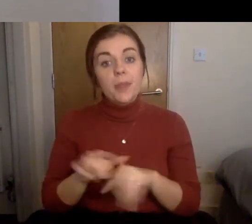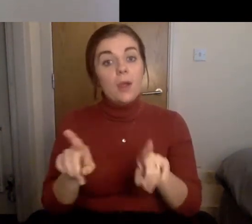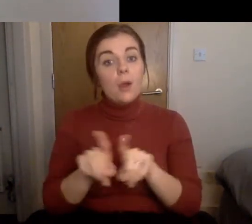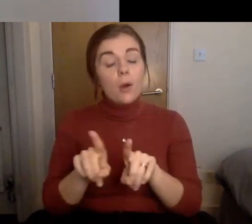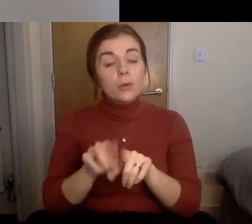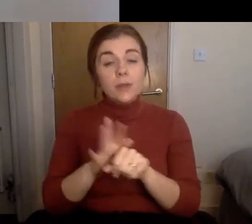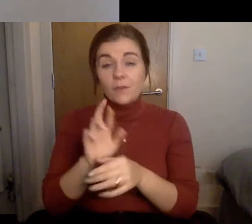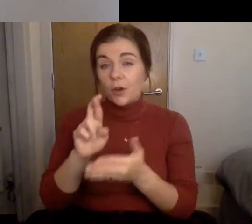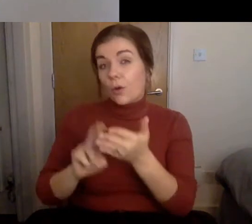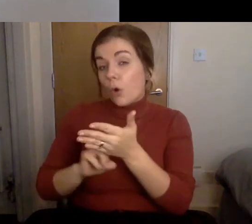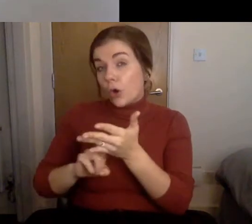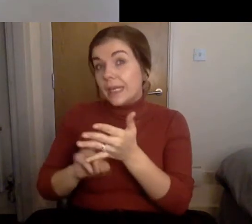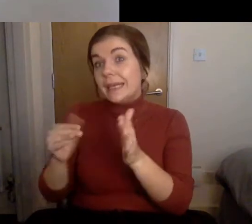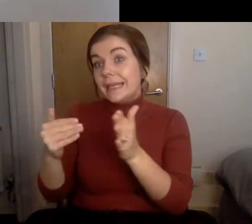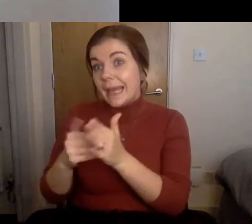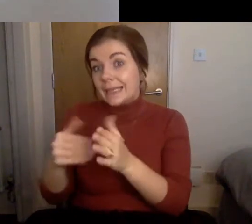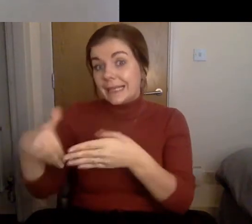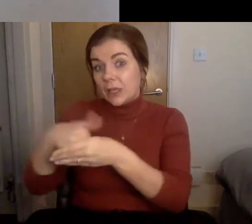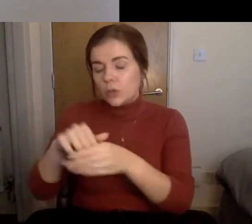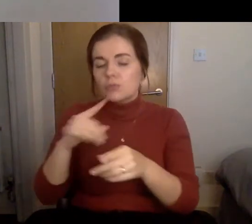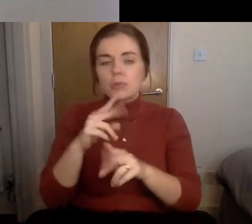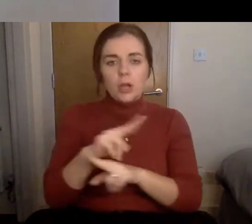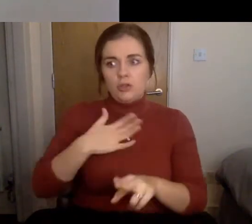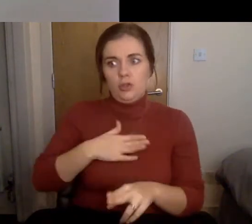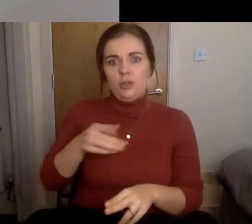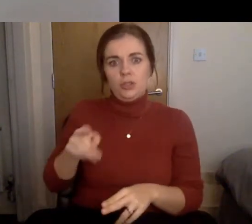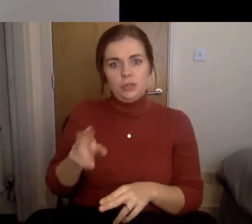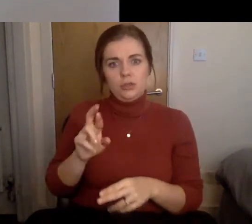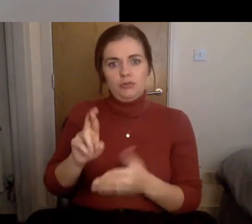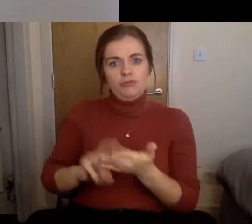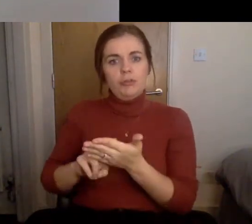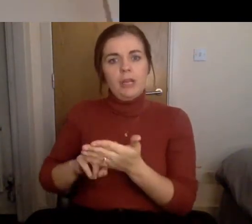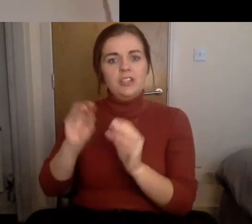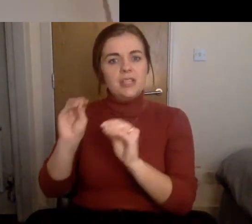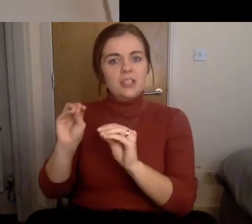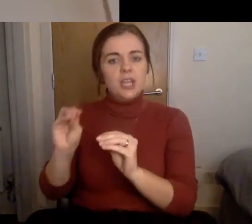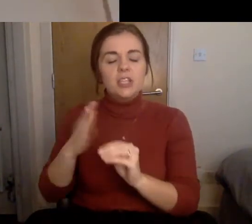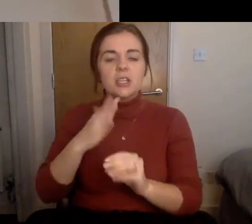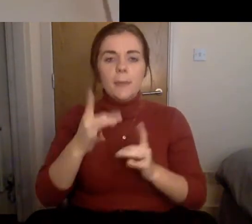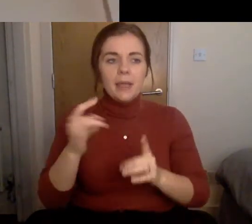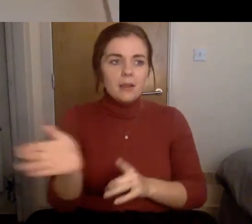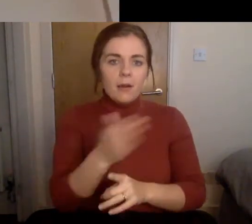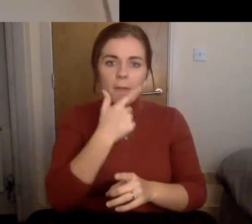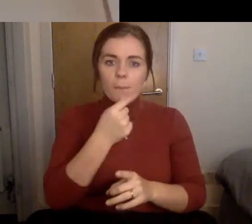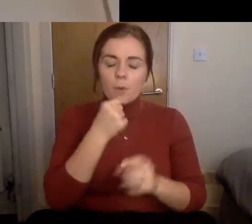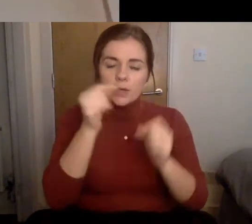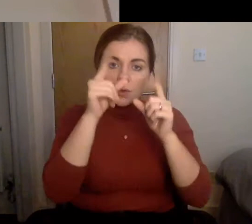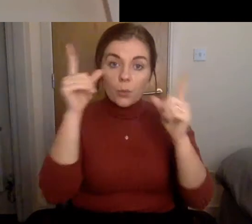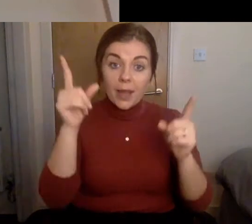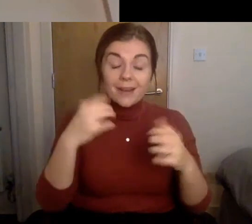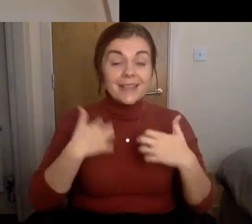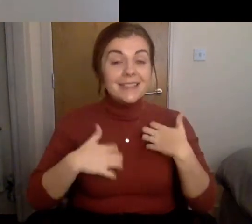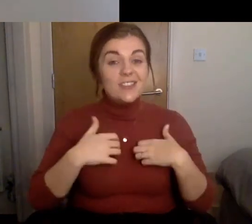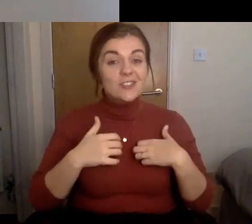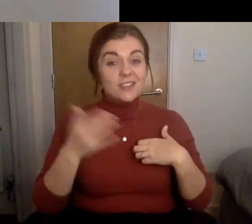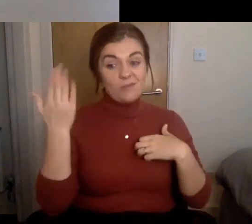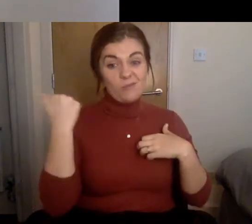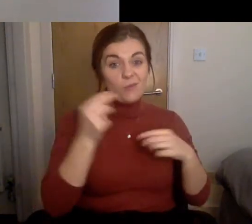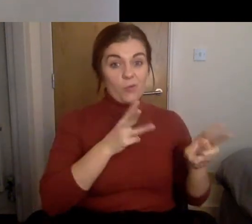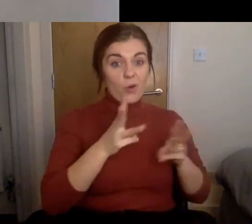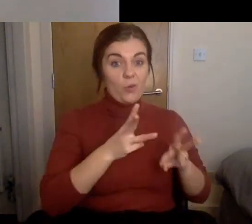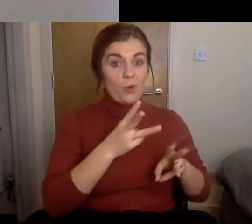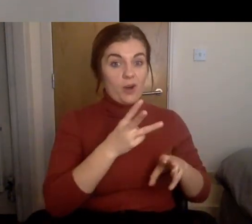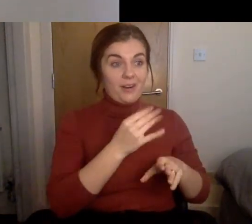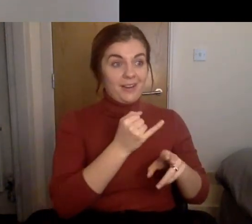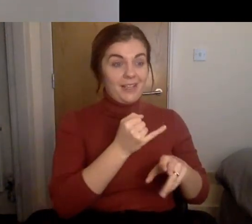religious education, but not just in that, making the boys aware. It's interesting when you come from a Dash 1 school and you